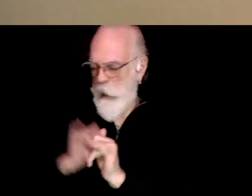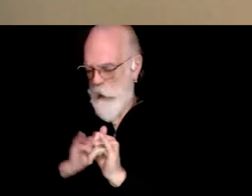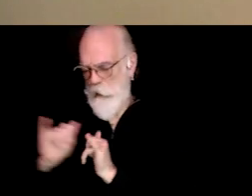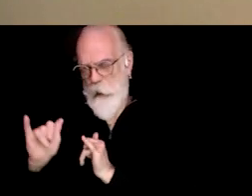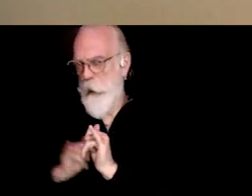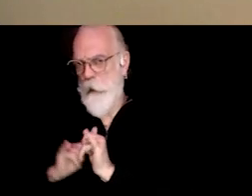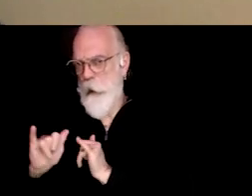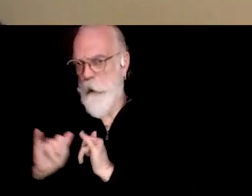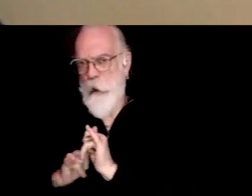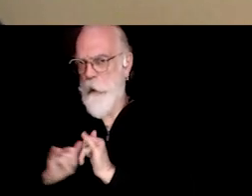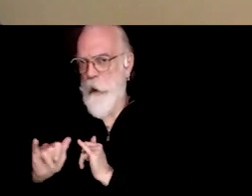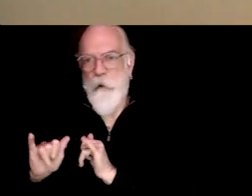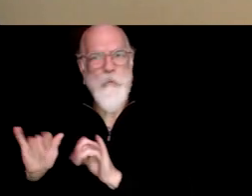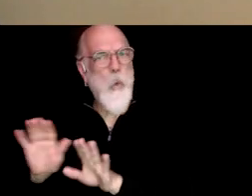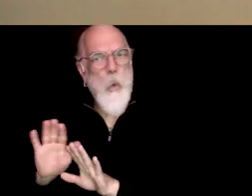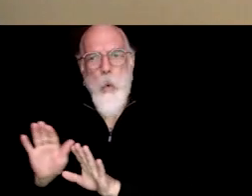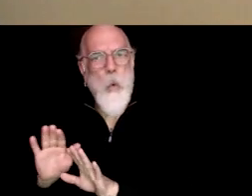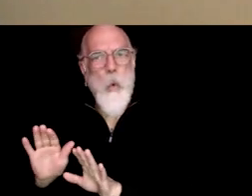They wouldn't